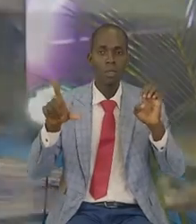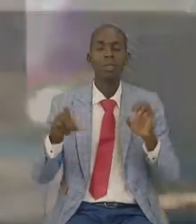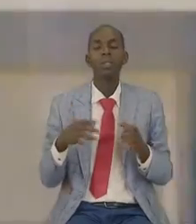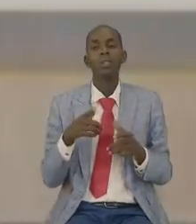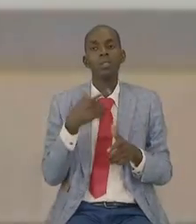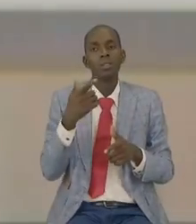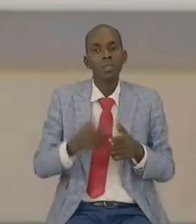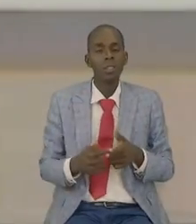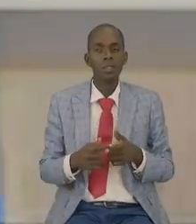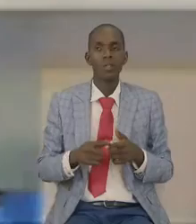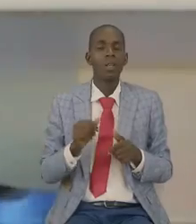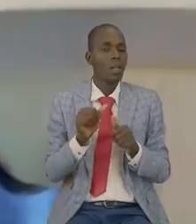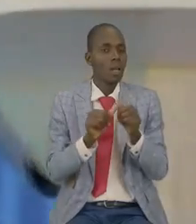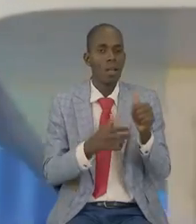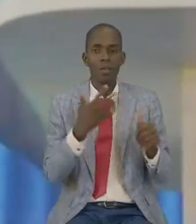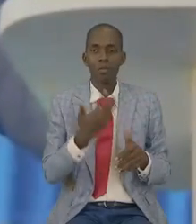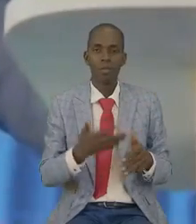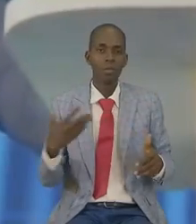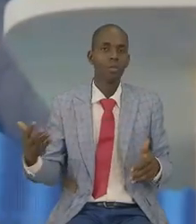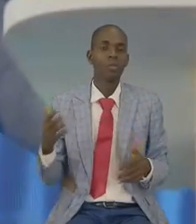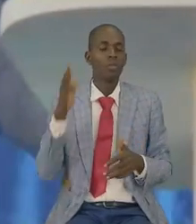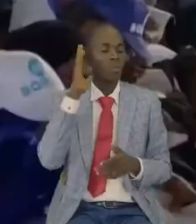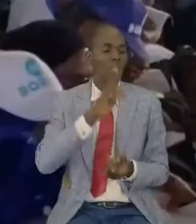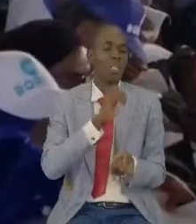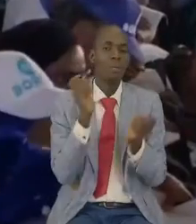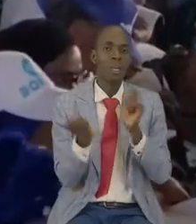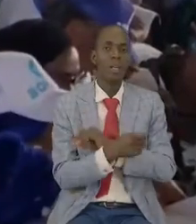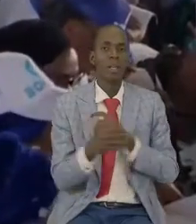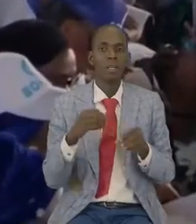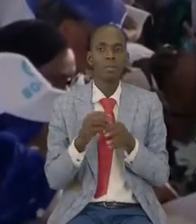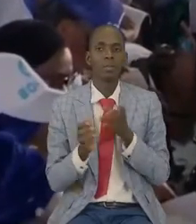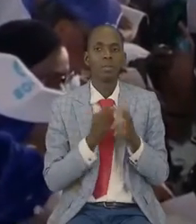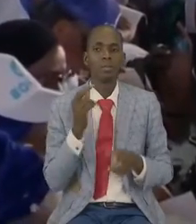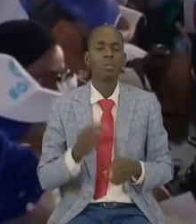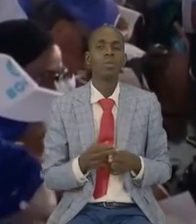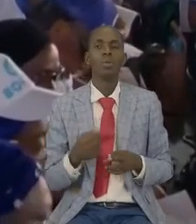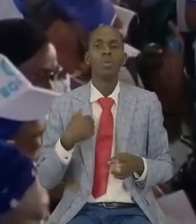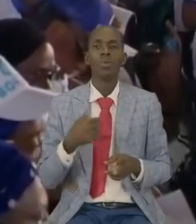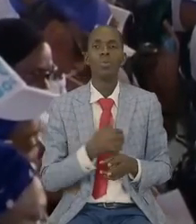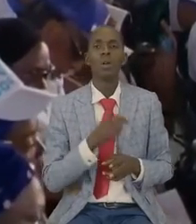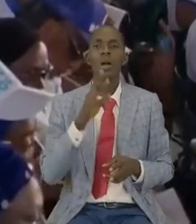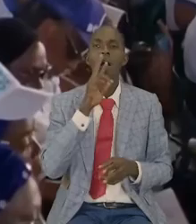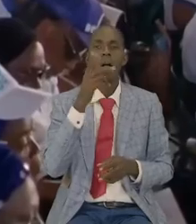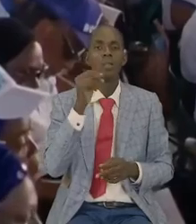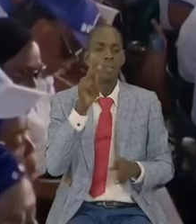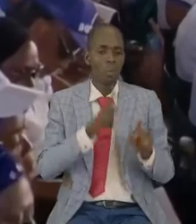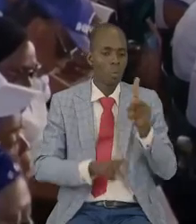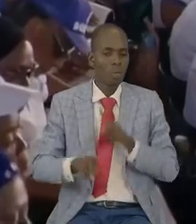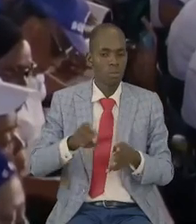your heart, everything will change. Where the people delaying